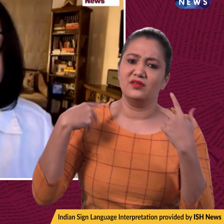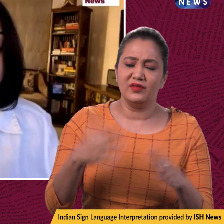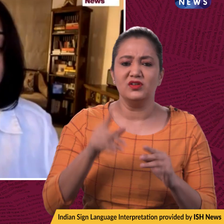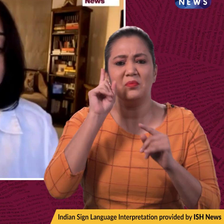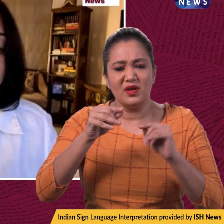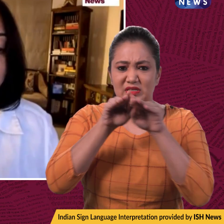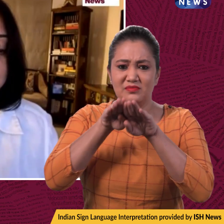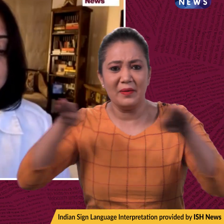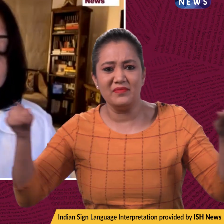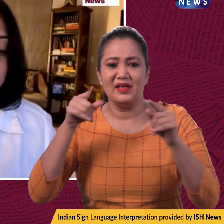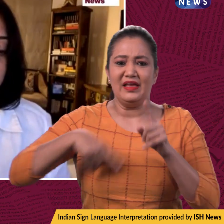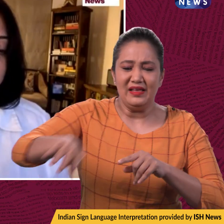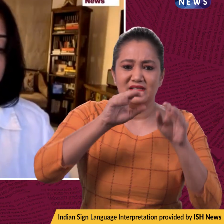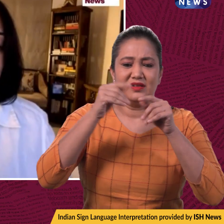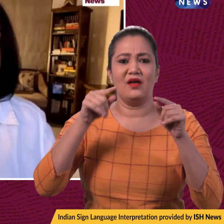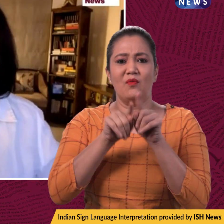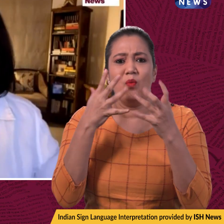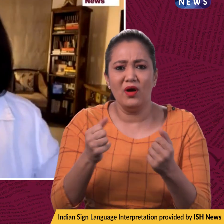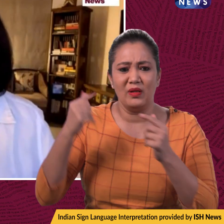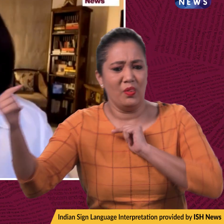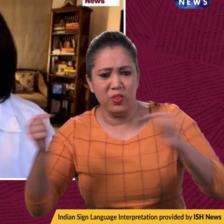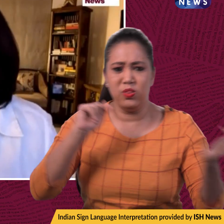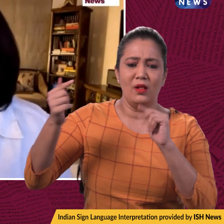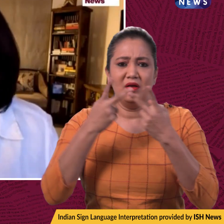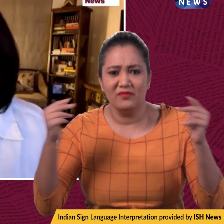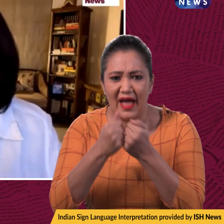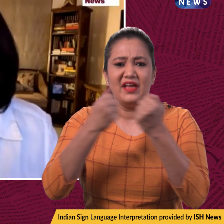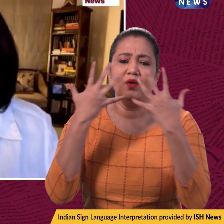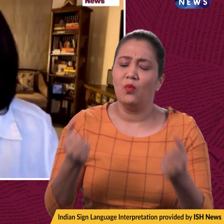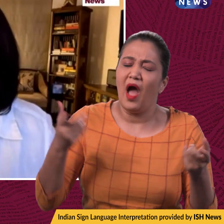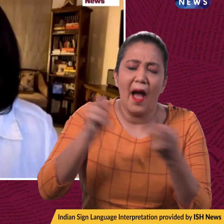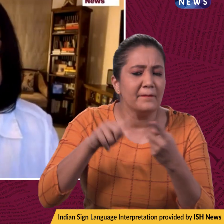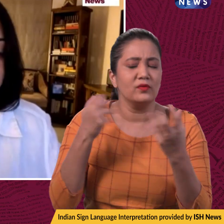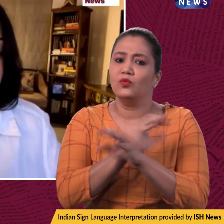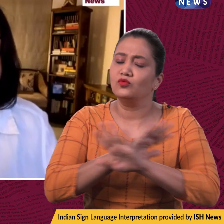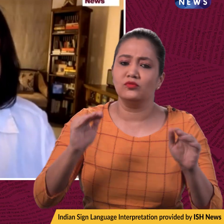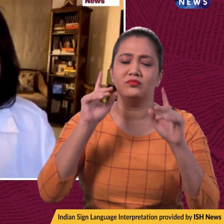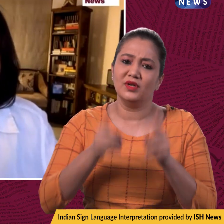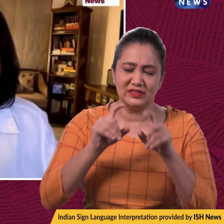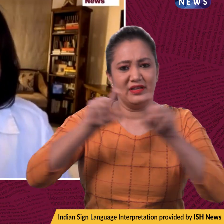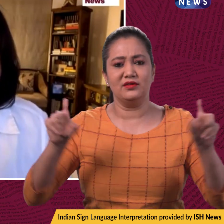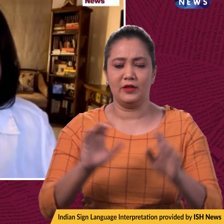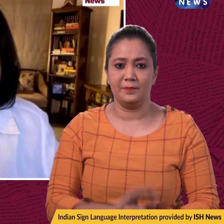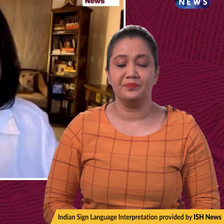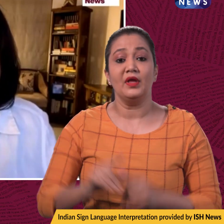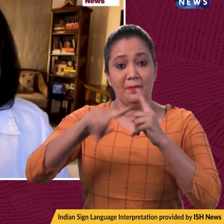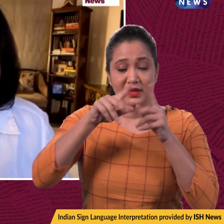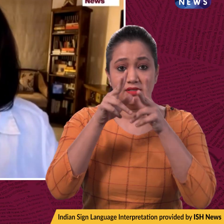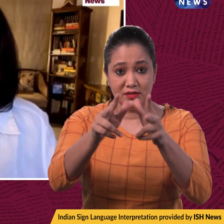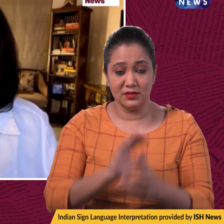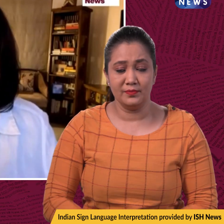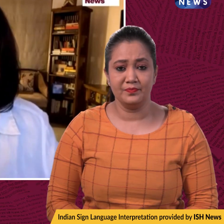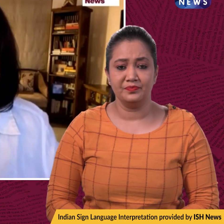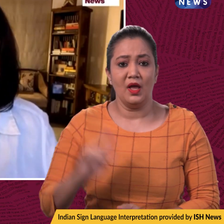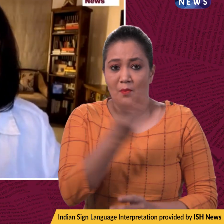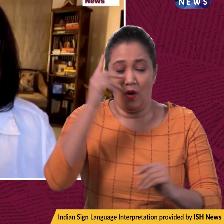also continue to ensure a stable ground situation and avoid any untoward incident." It also said that there